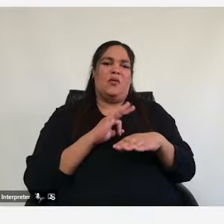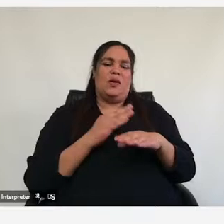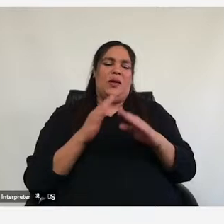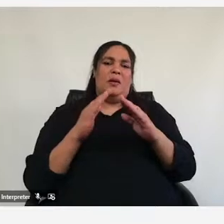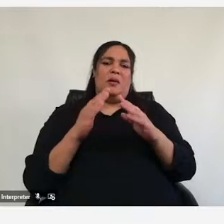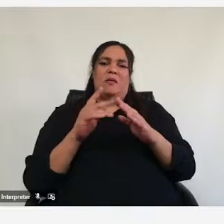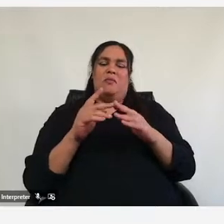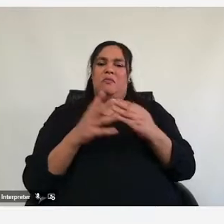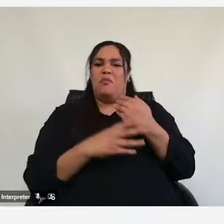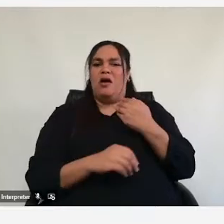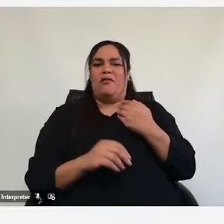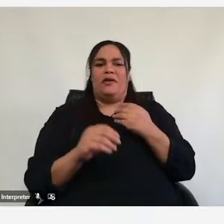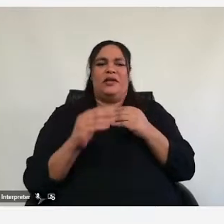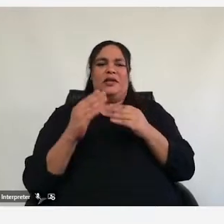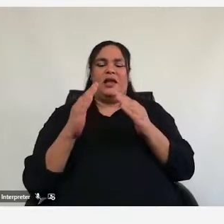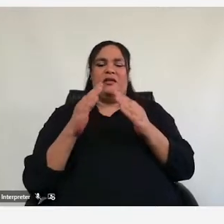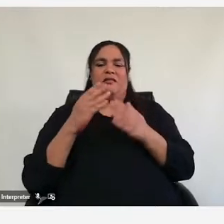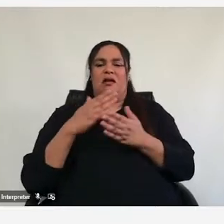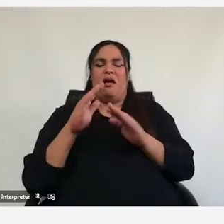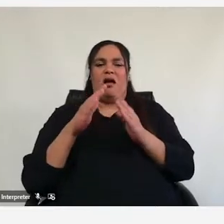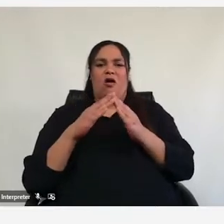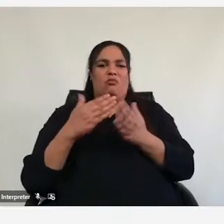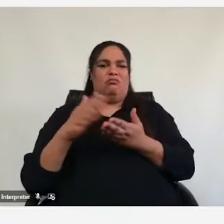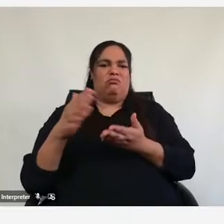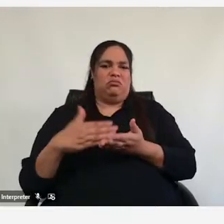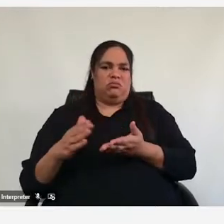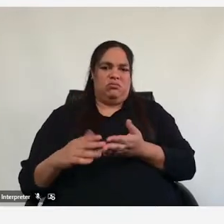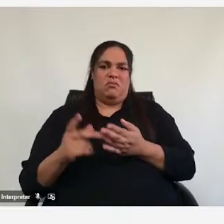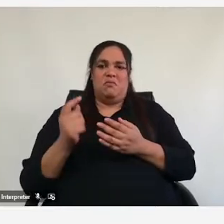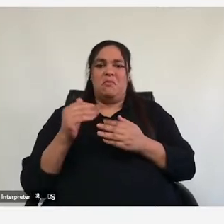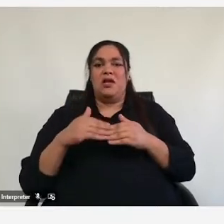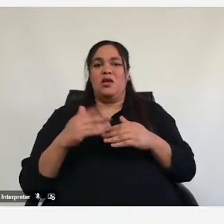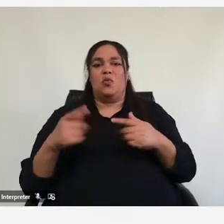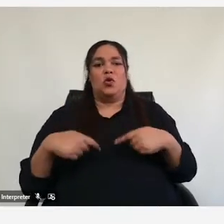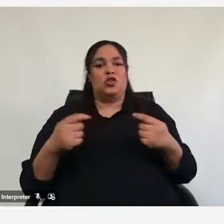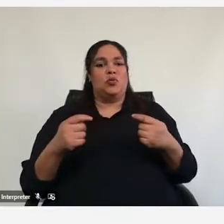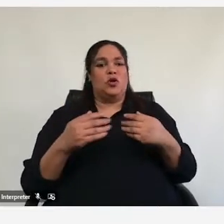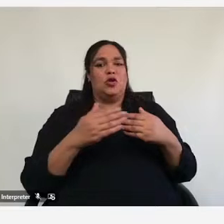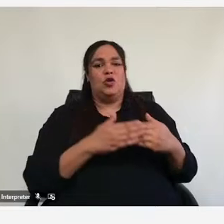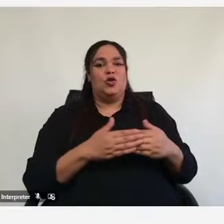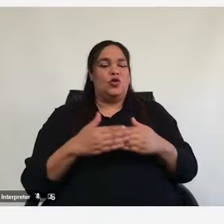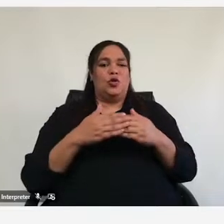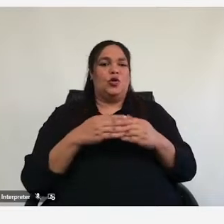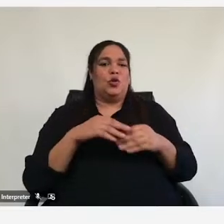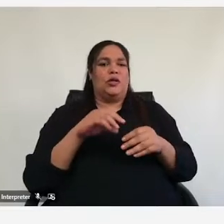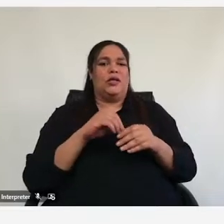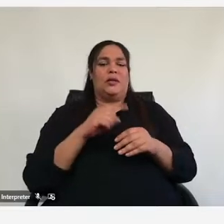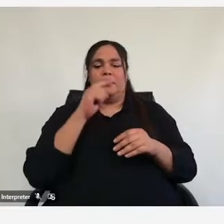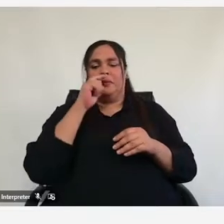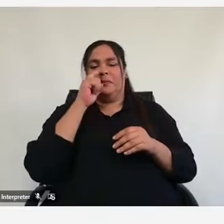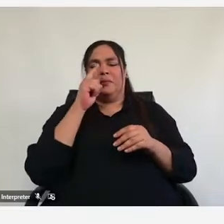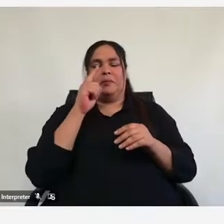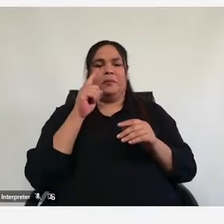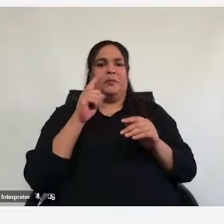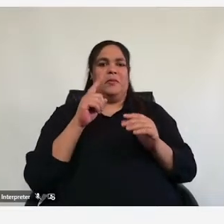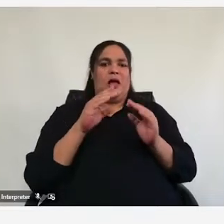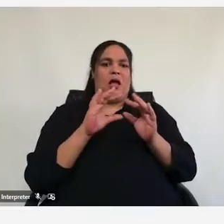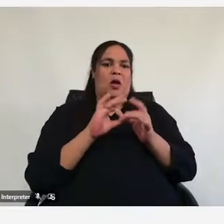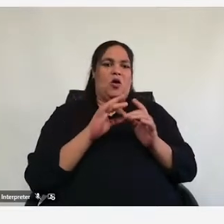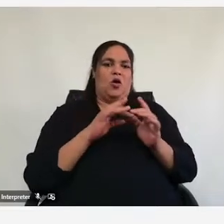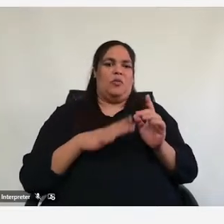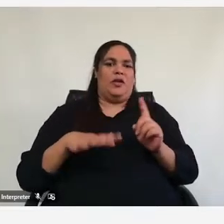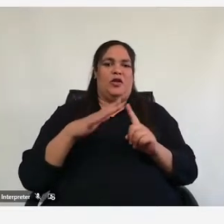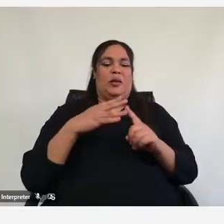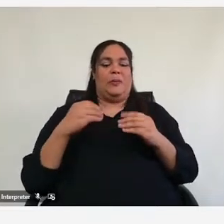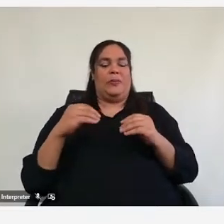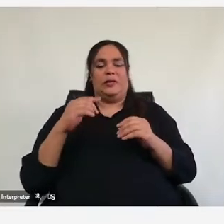house and farm evictions. More money is spent on security in leafy suburbs, leaving